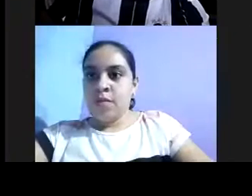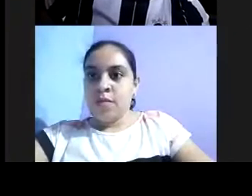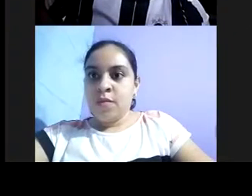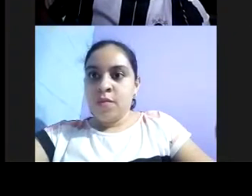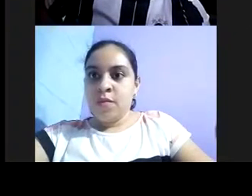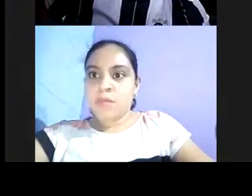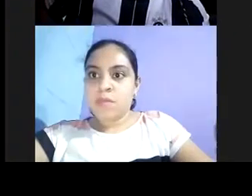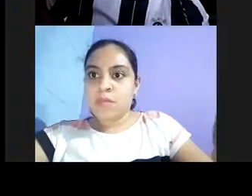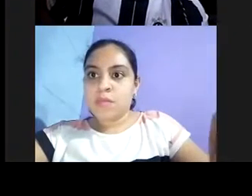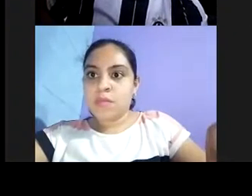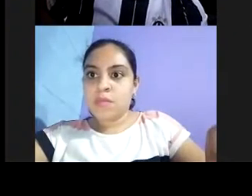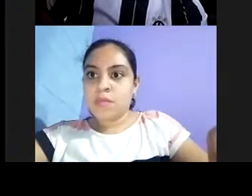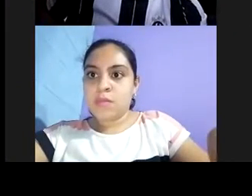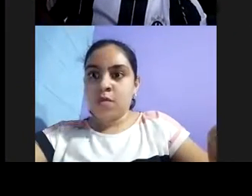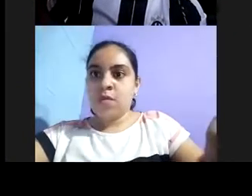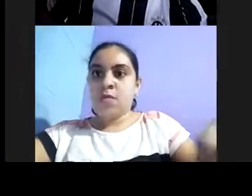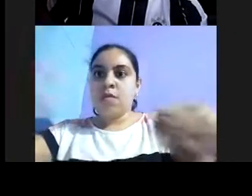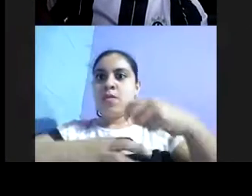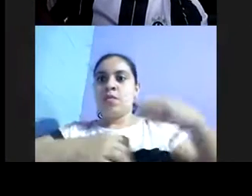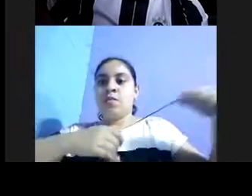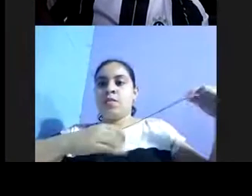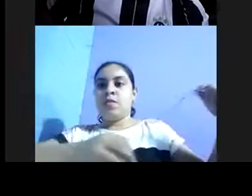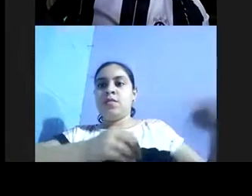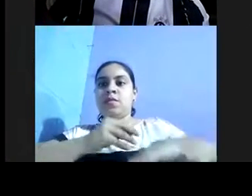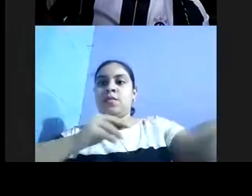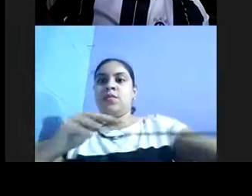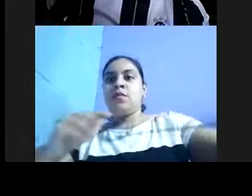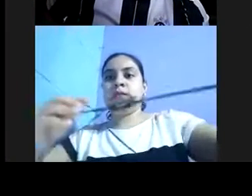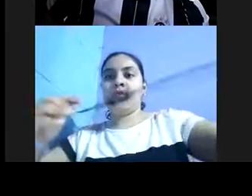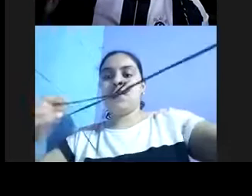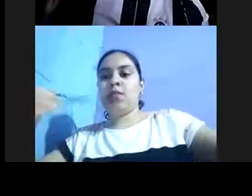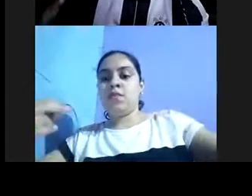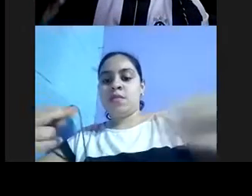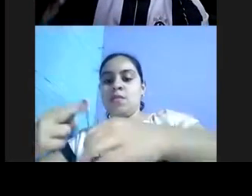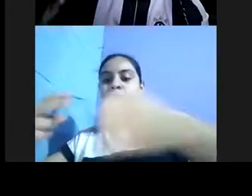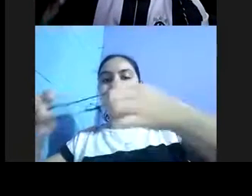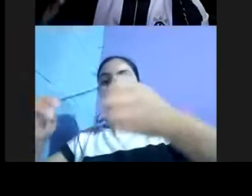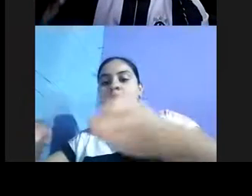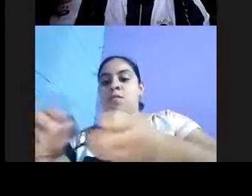terrible. It is terrible. Thank you, Carlos. Okay.